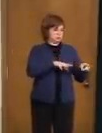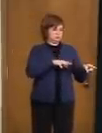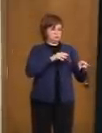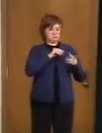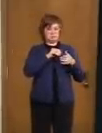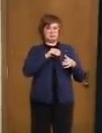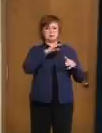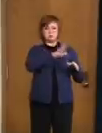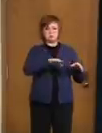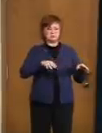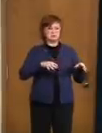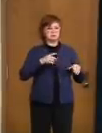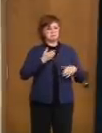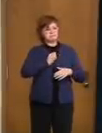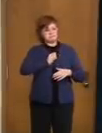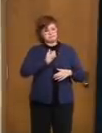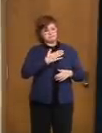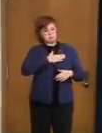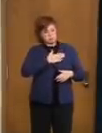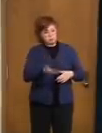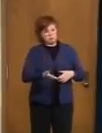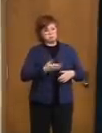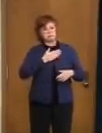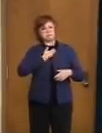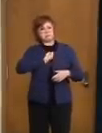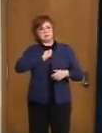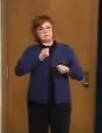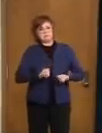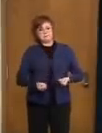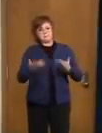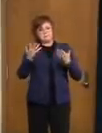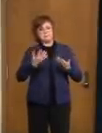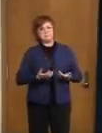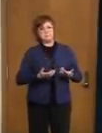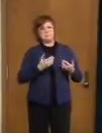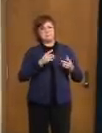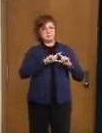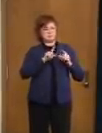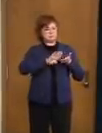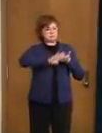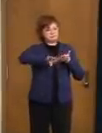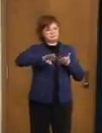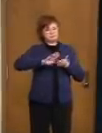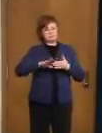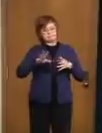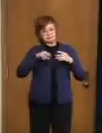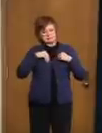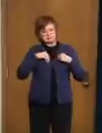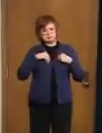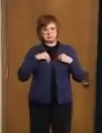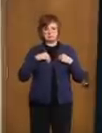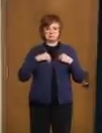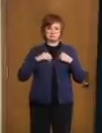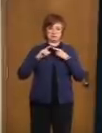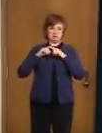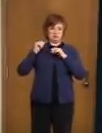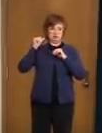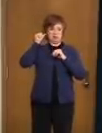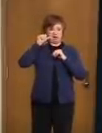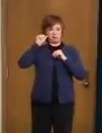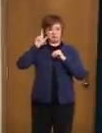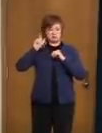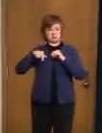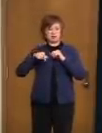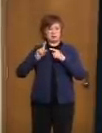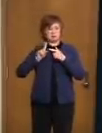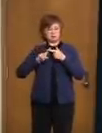adults to be making decisions that quite frankly are irresponsible and are contributing to the spread through